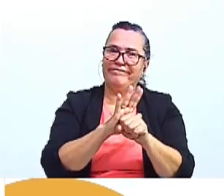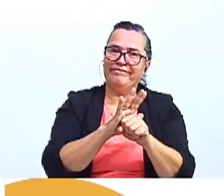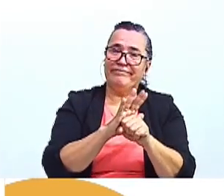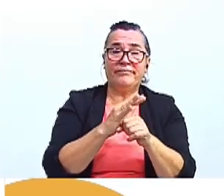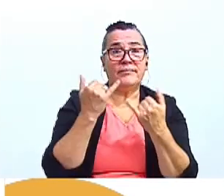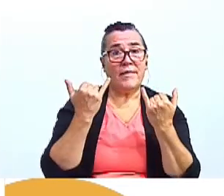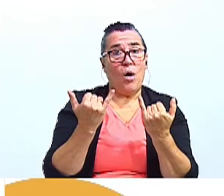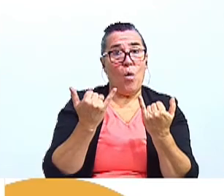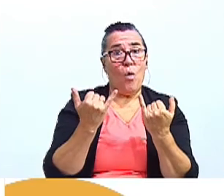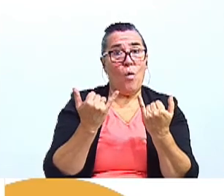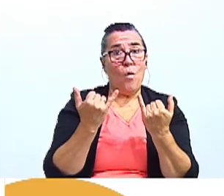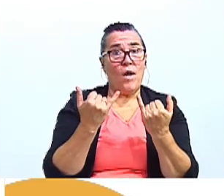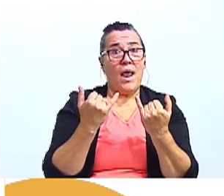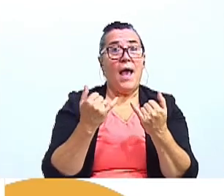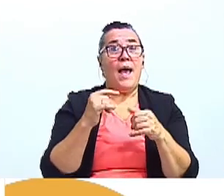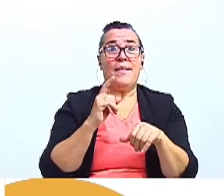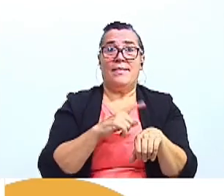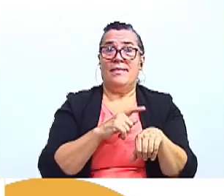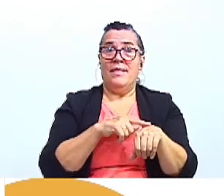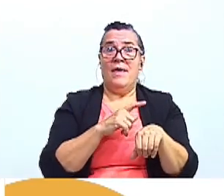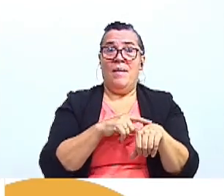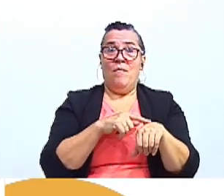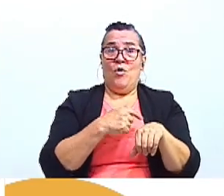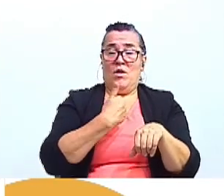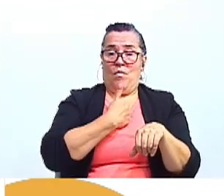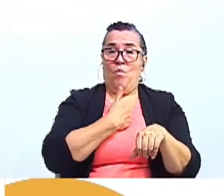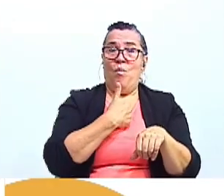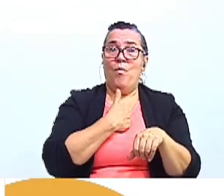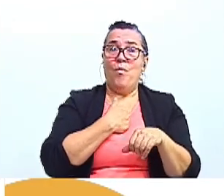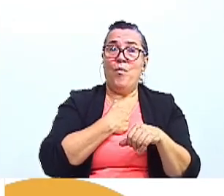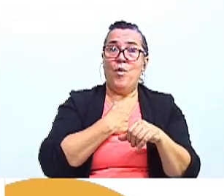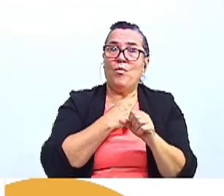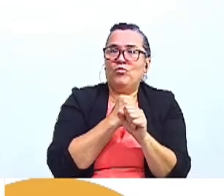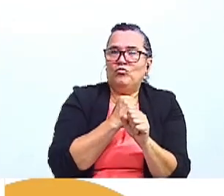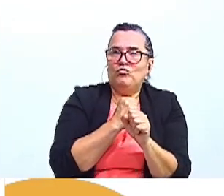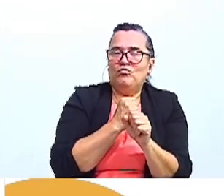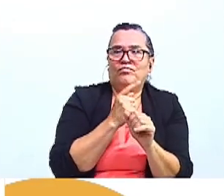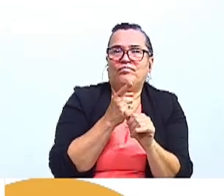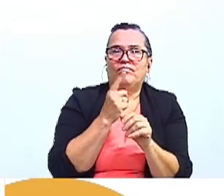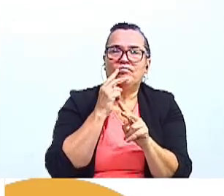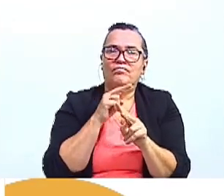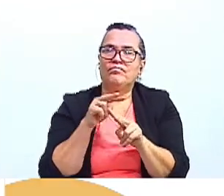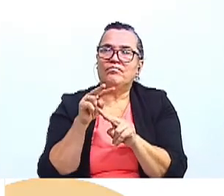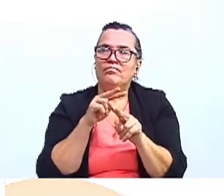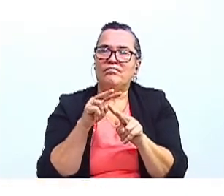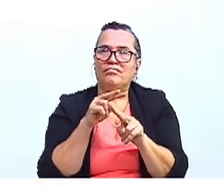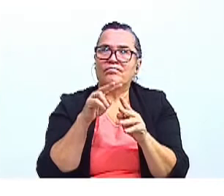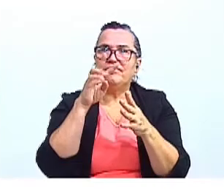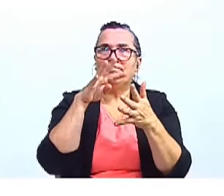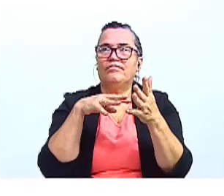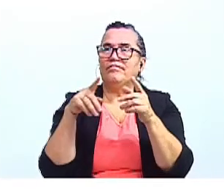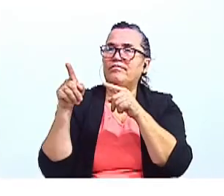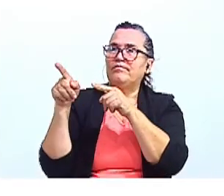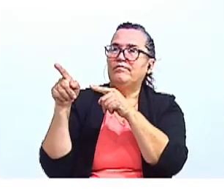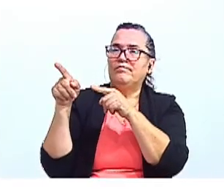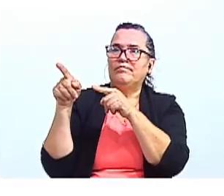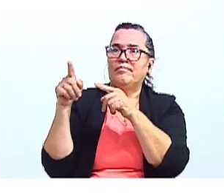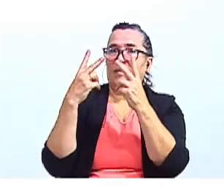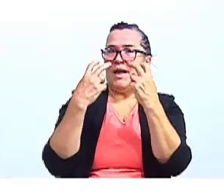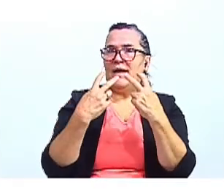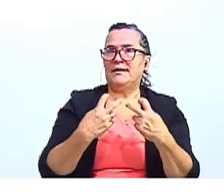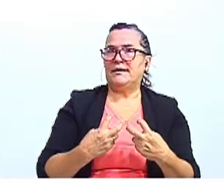to self-assess what we did in today's lesson. Let's look at the assessment charts. Number